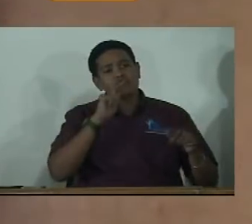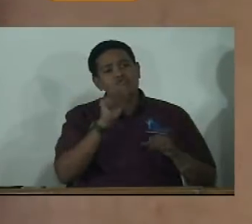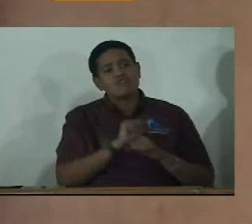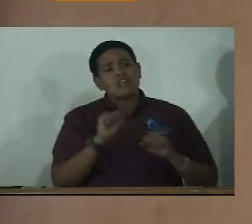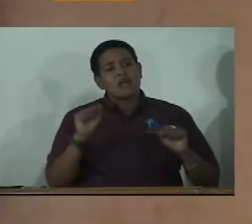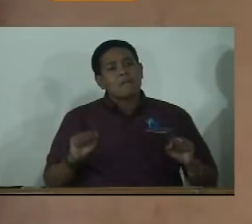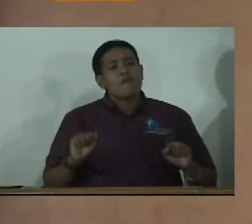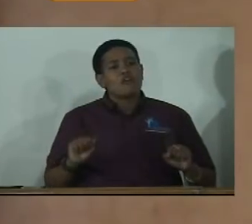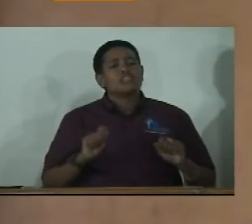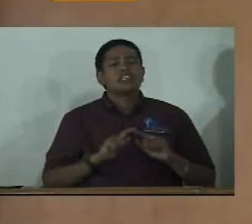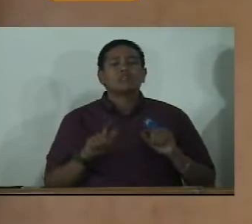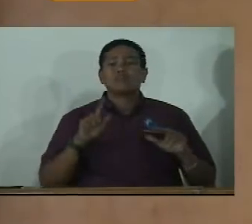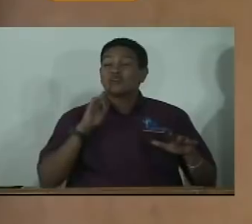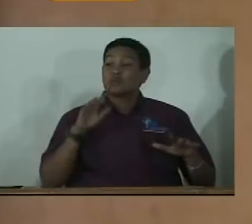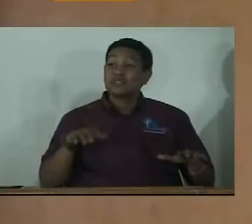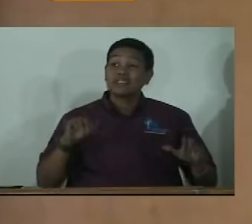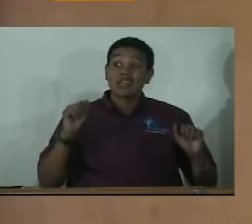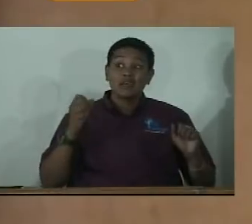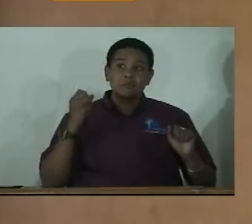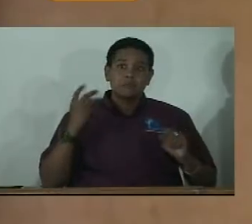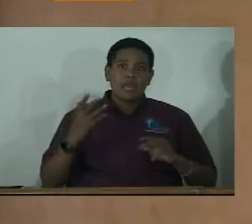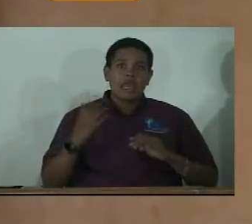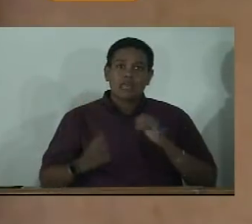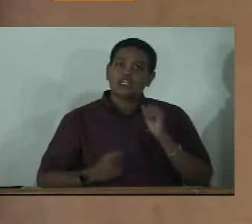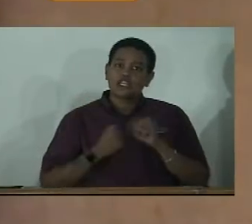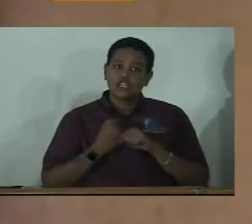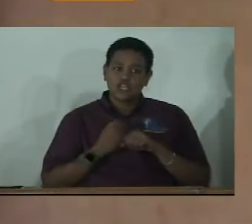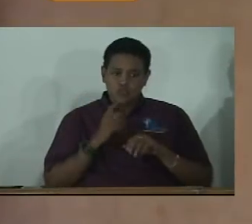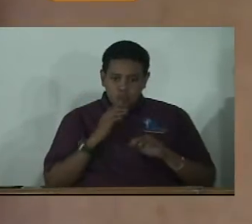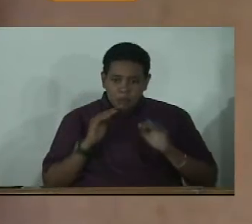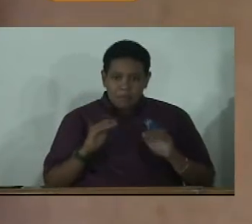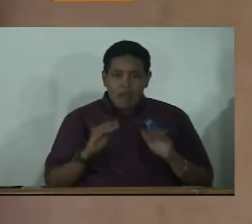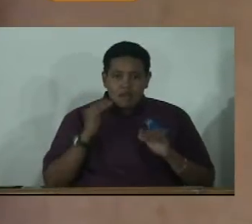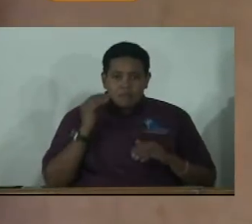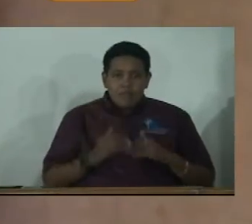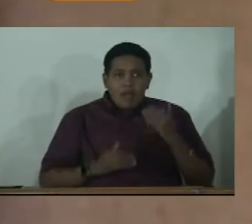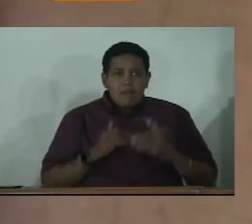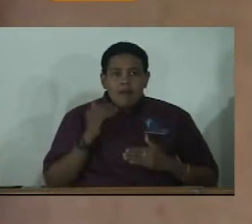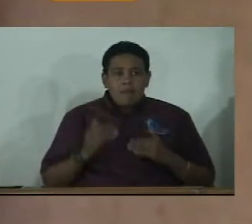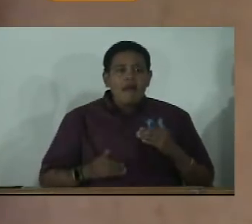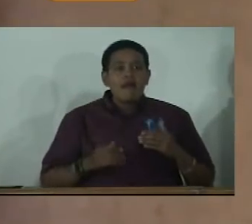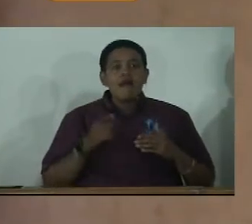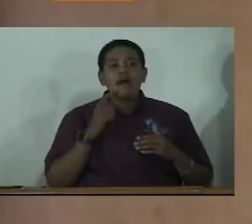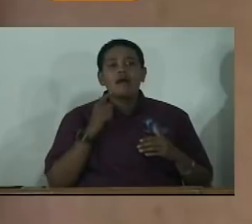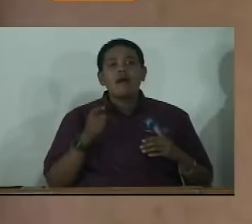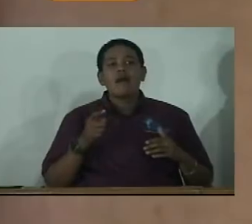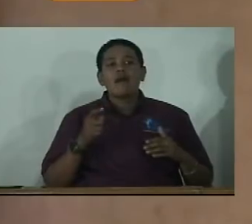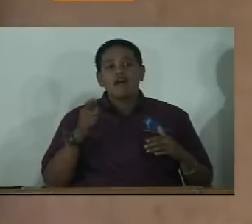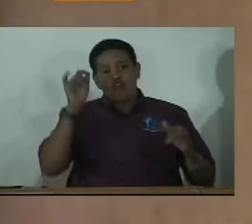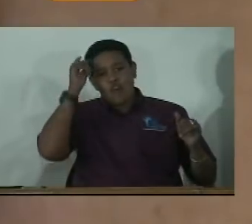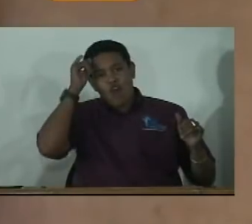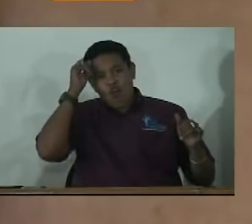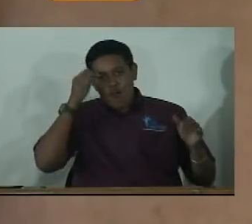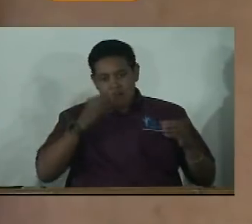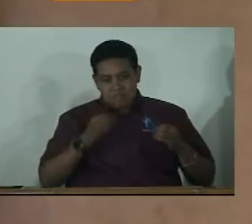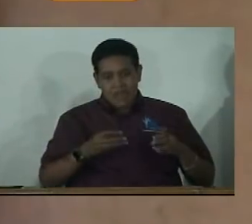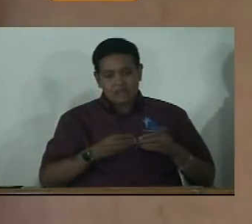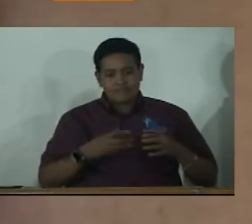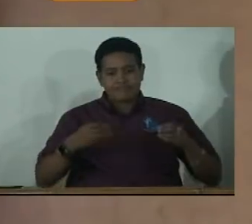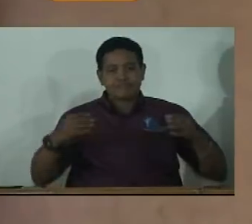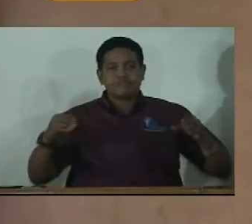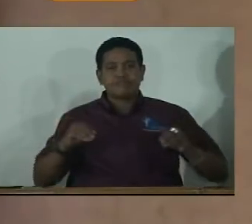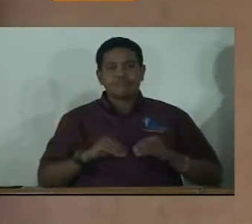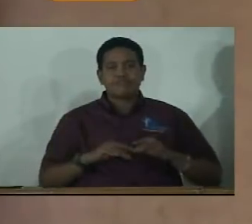it's going to take decades to build back the breeding herds and the milking herds for